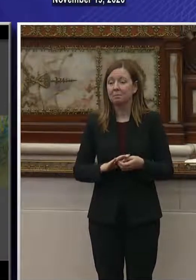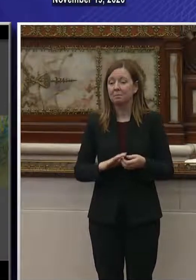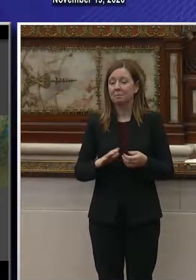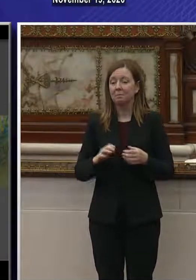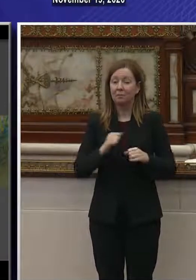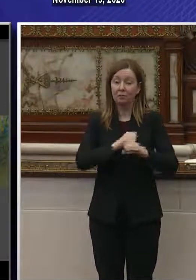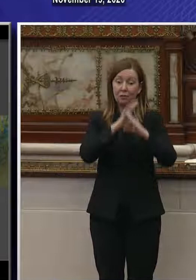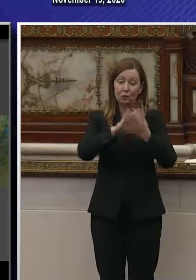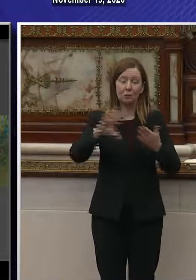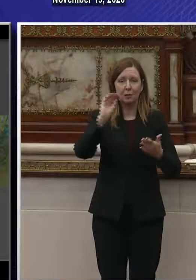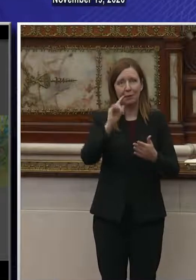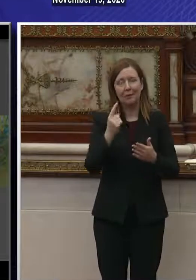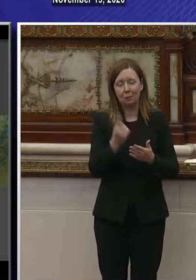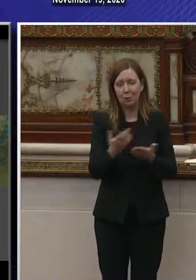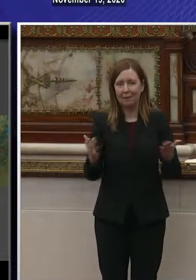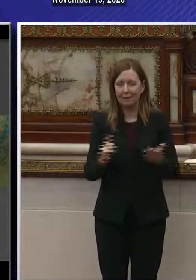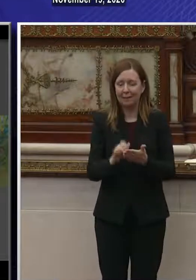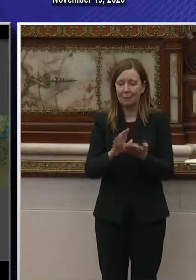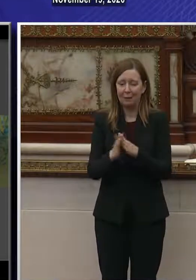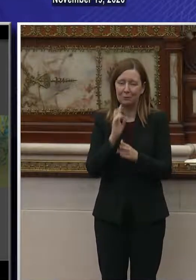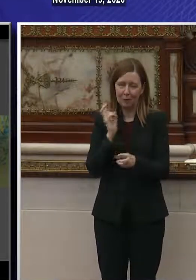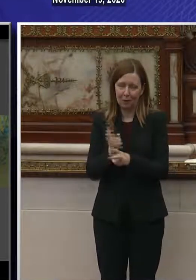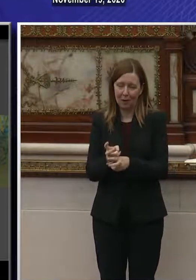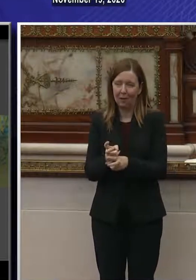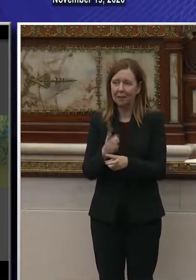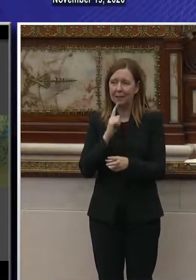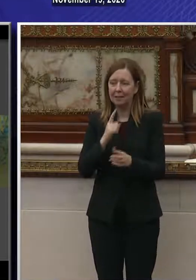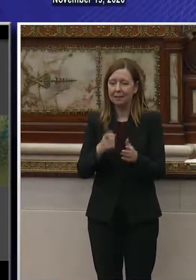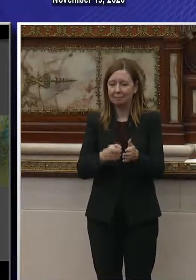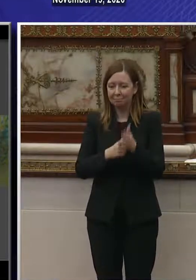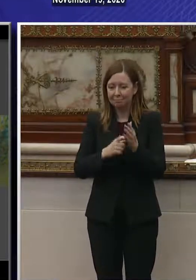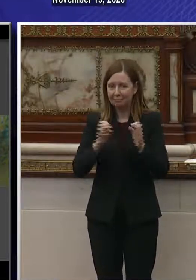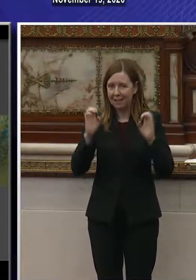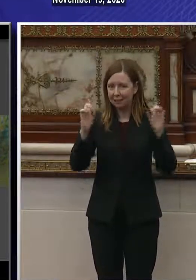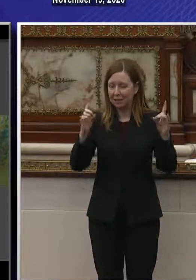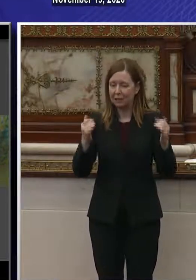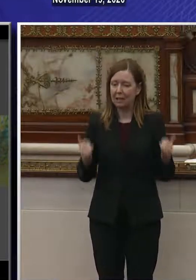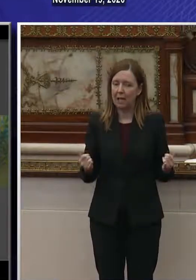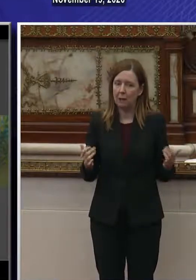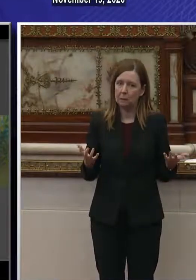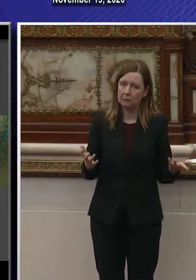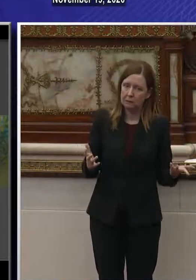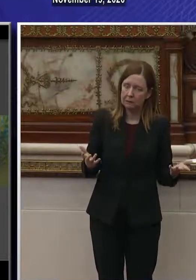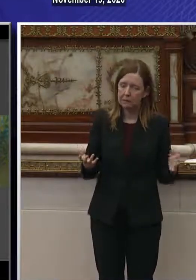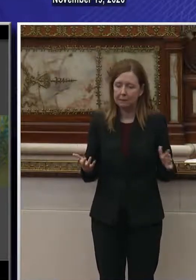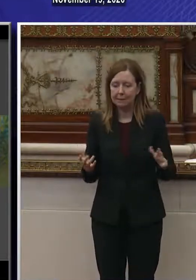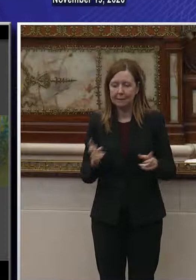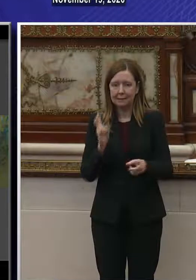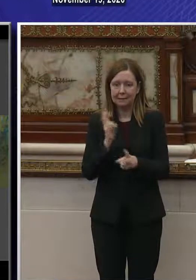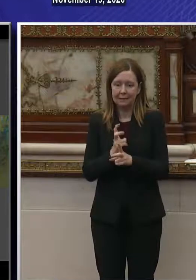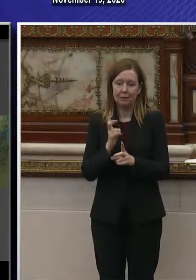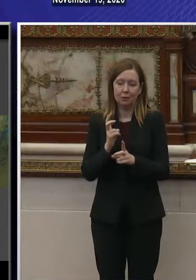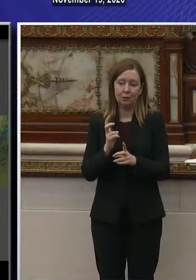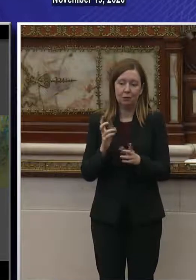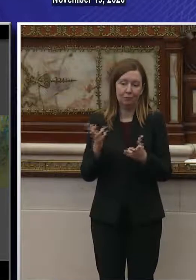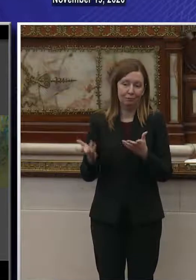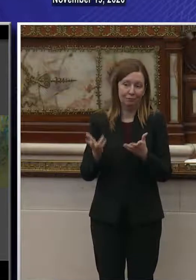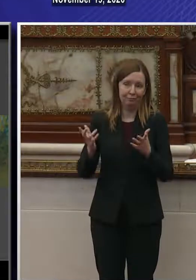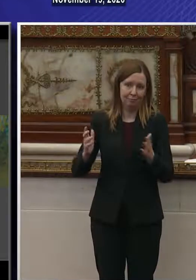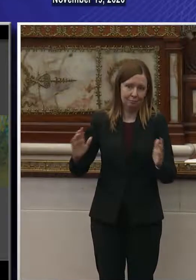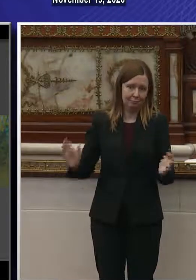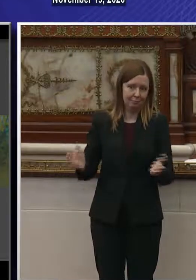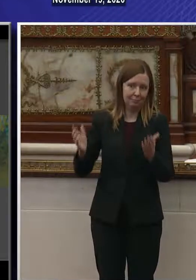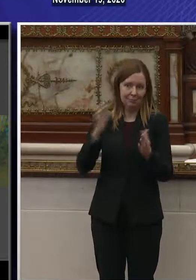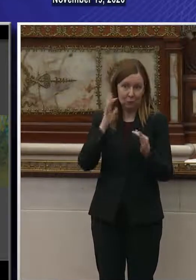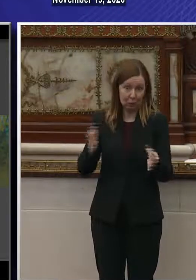virtual learning, one of the things that becomes really hard is that compulsory education is now very difficult to determine.